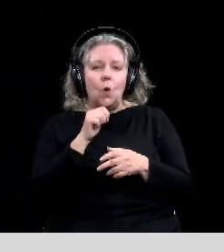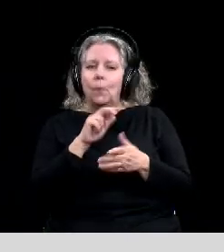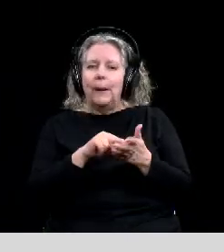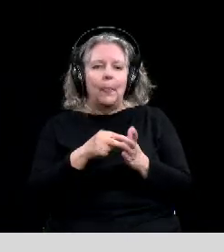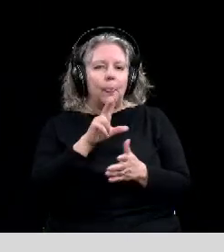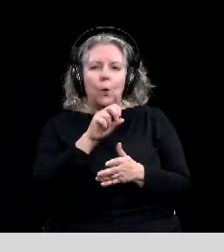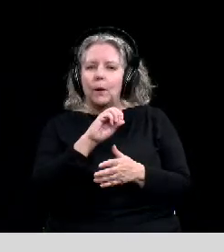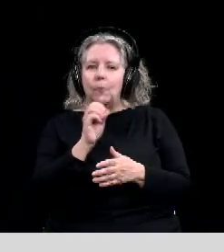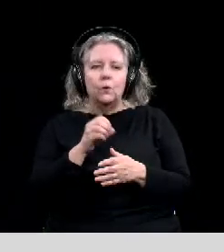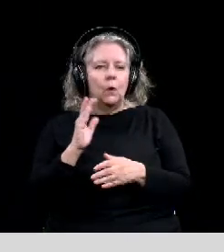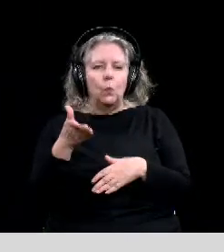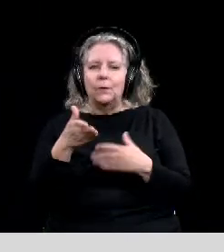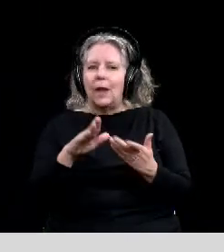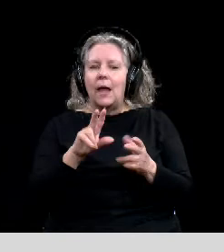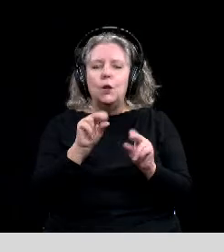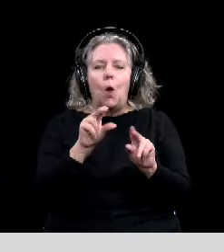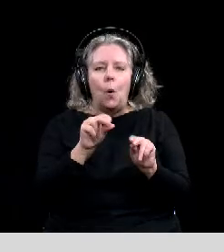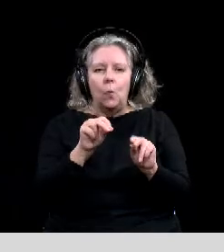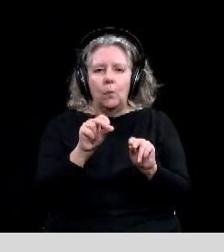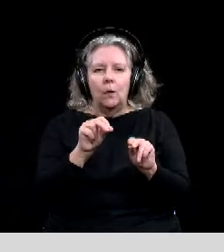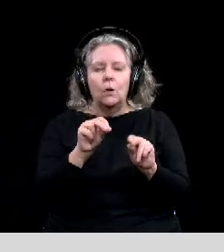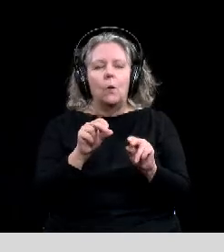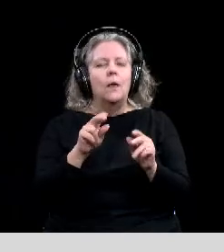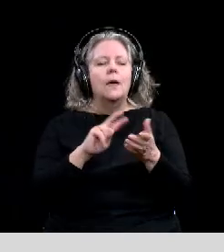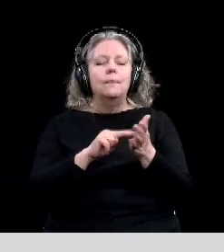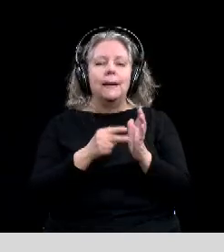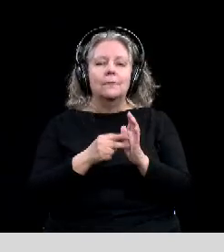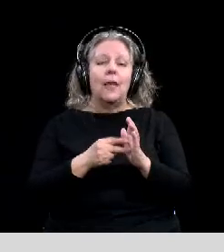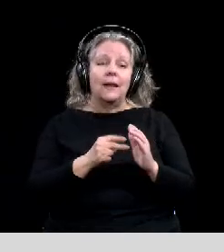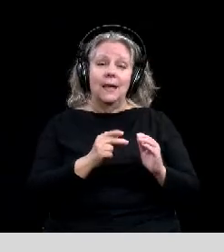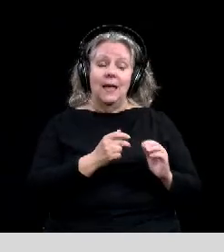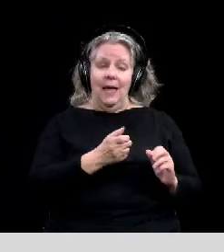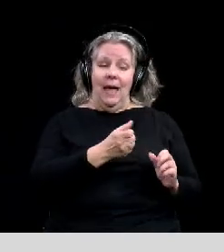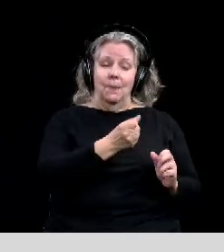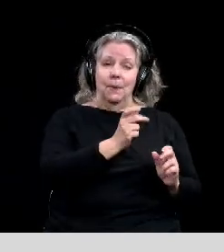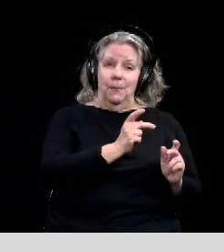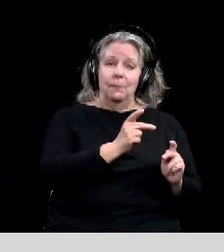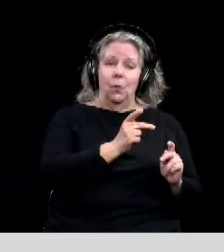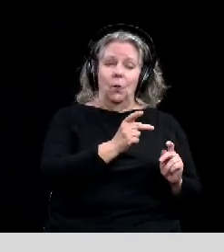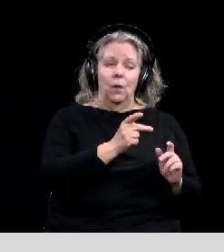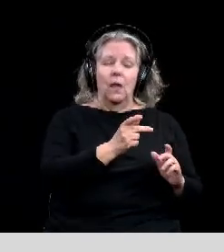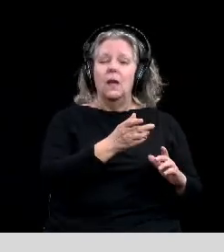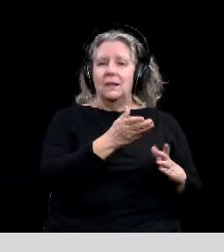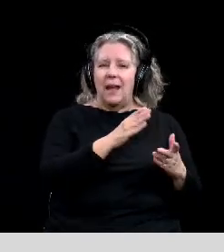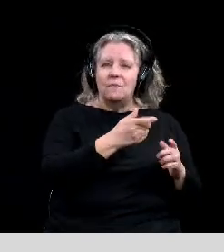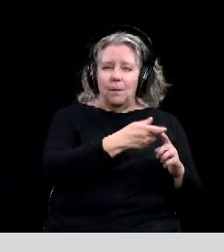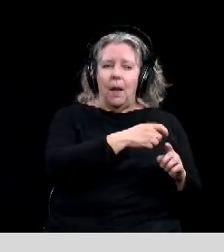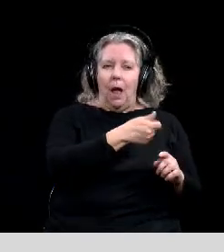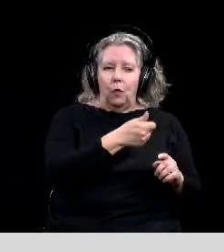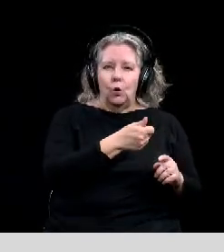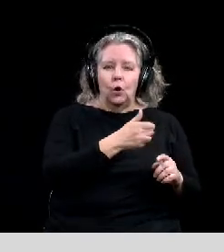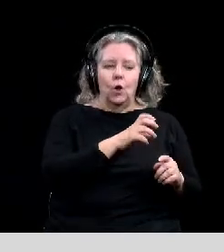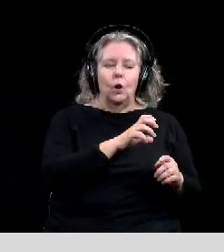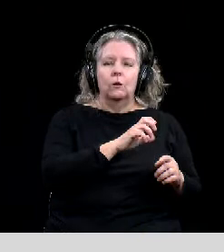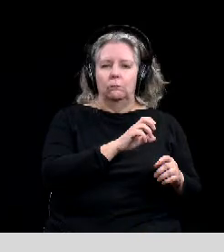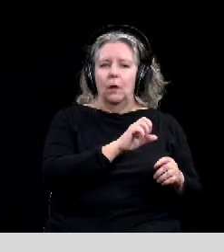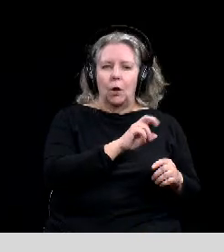of mortality due to this virus. The second, incidentally, it's